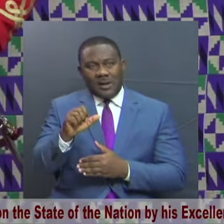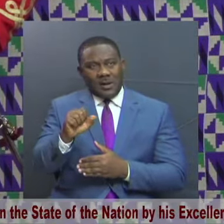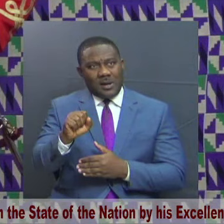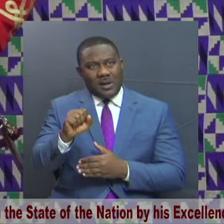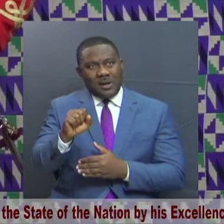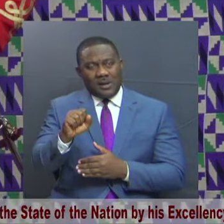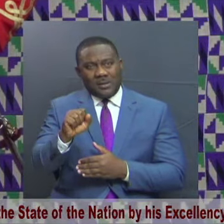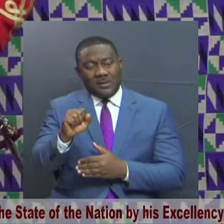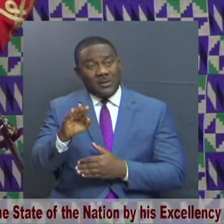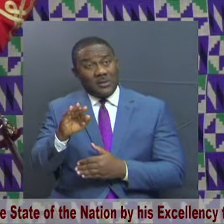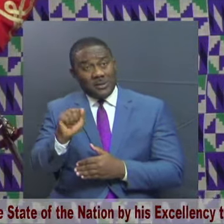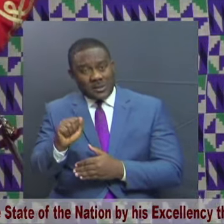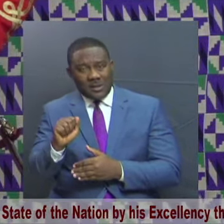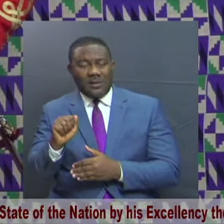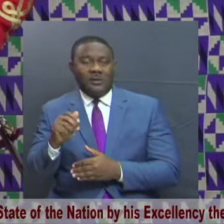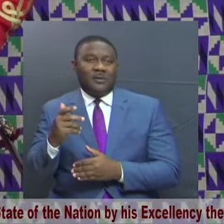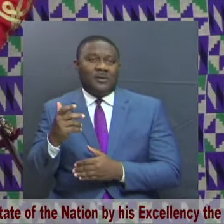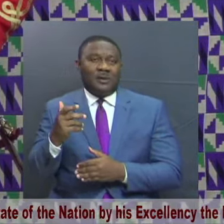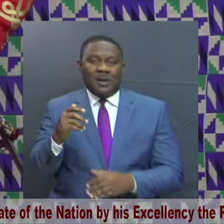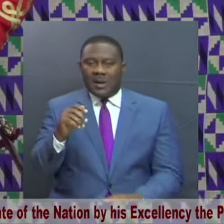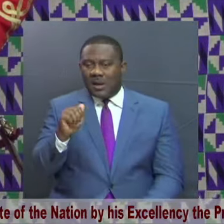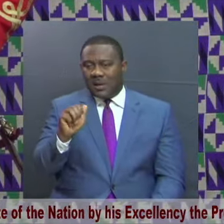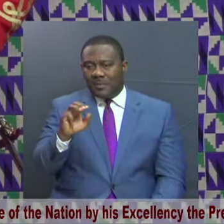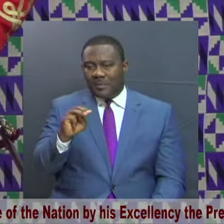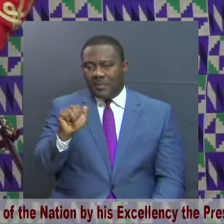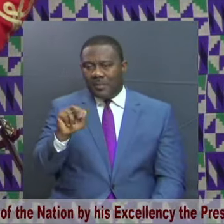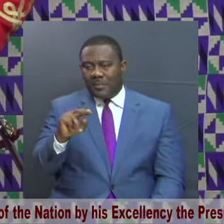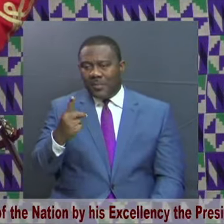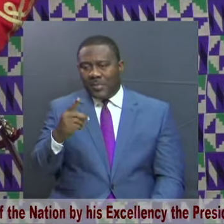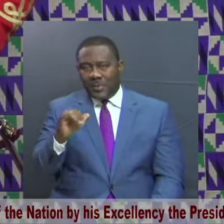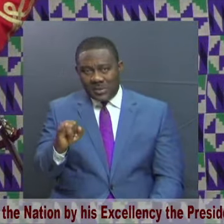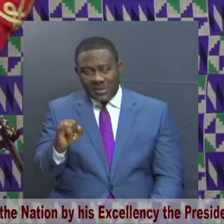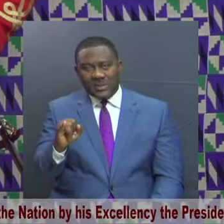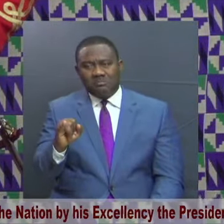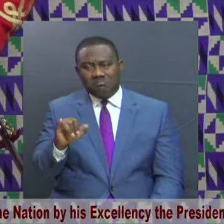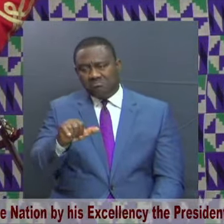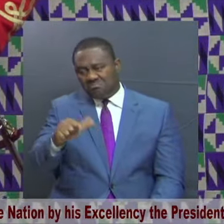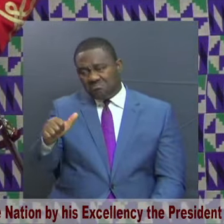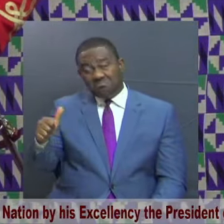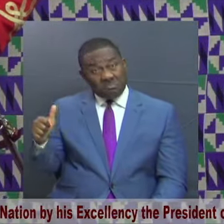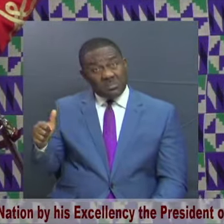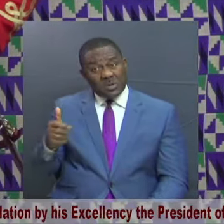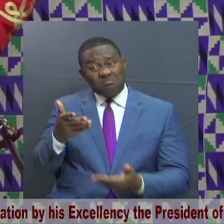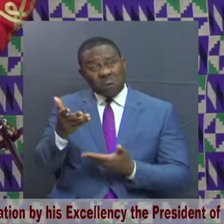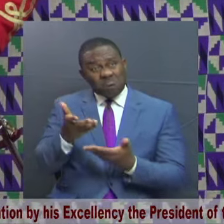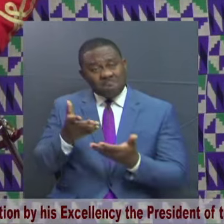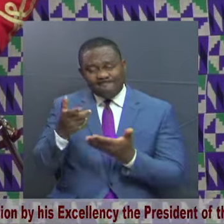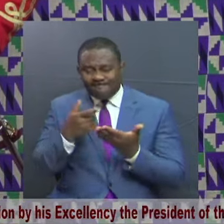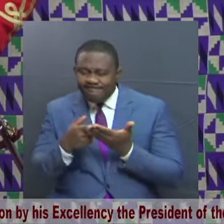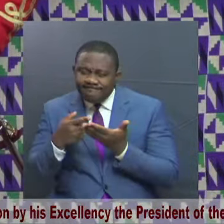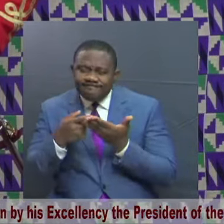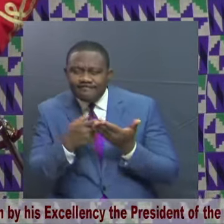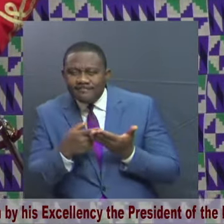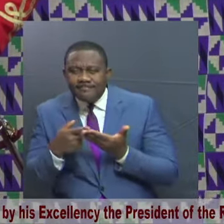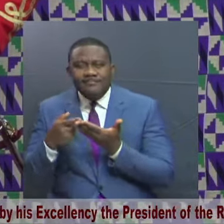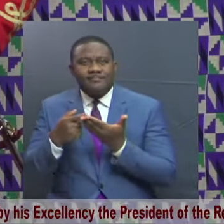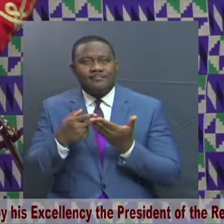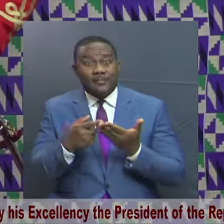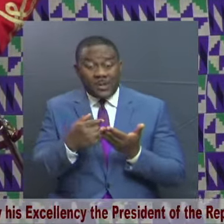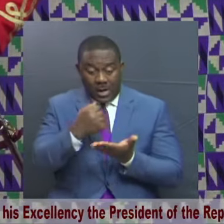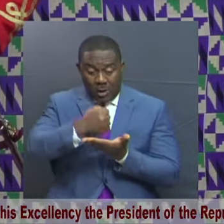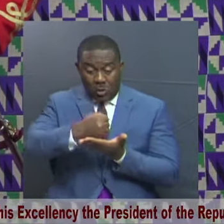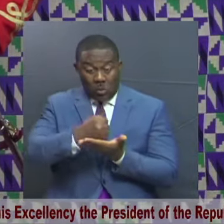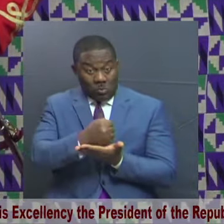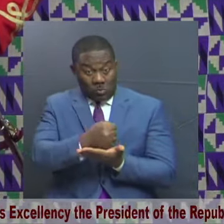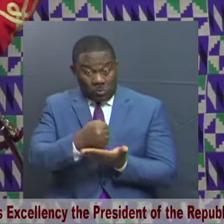send power Senate and early power and is finalizing remaining definitive documentation of